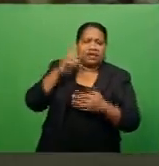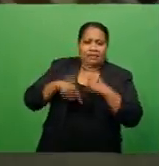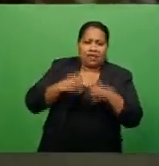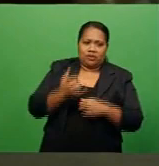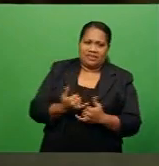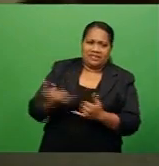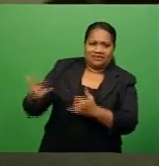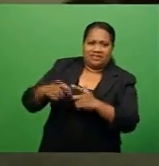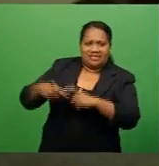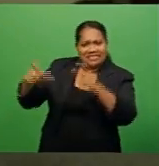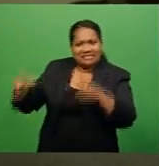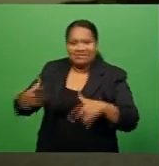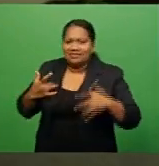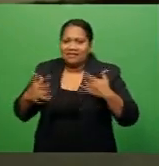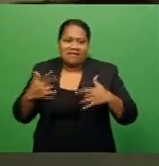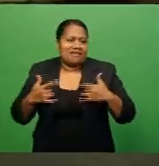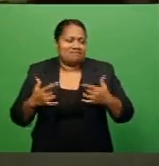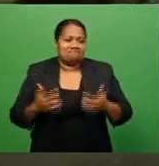city life.